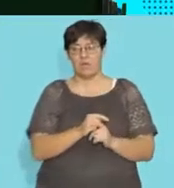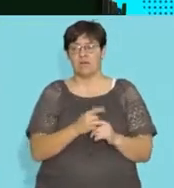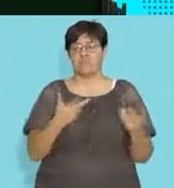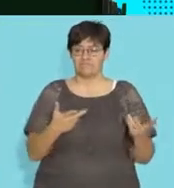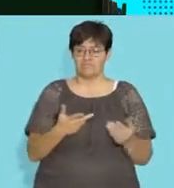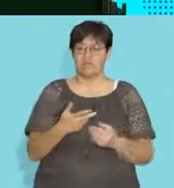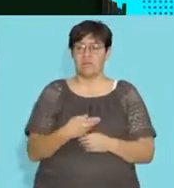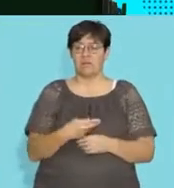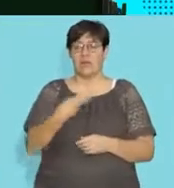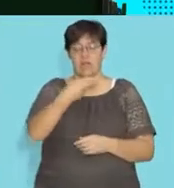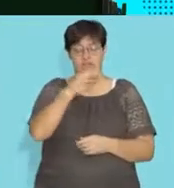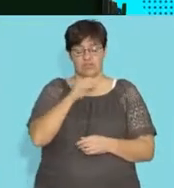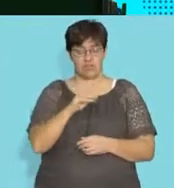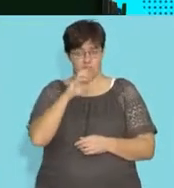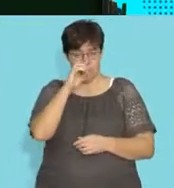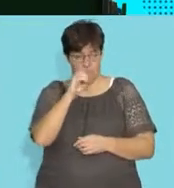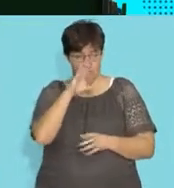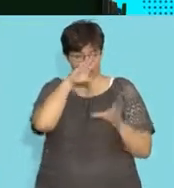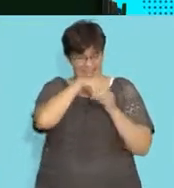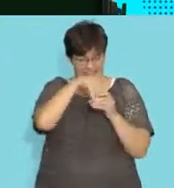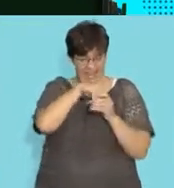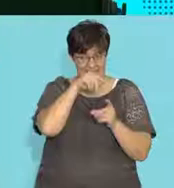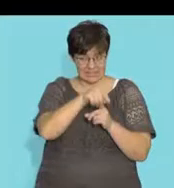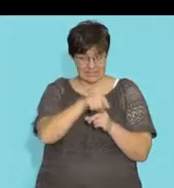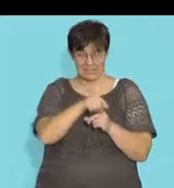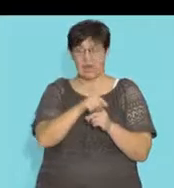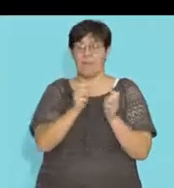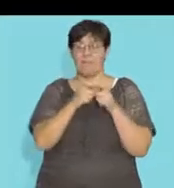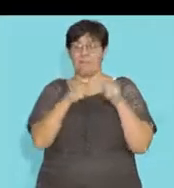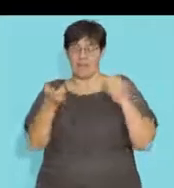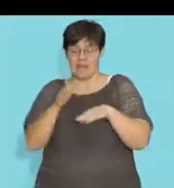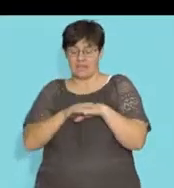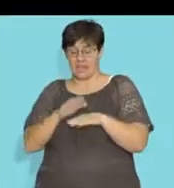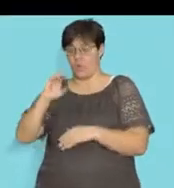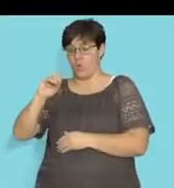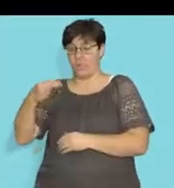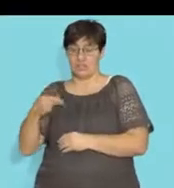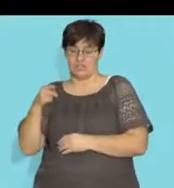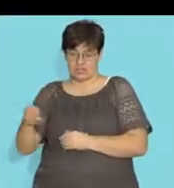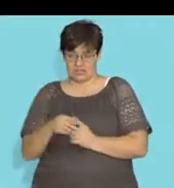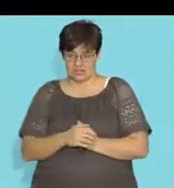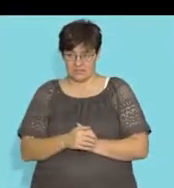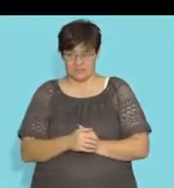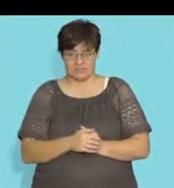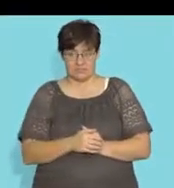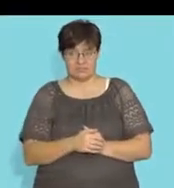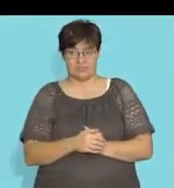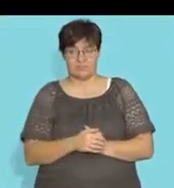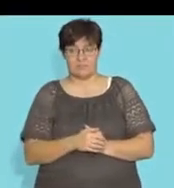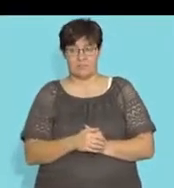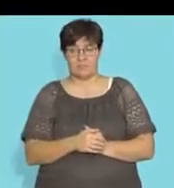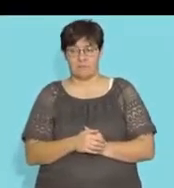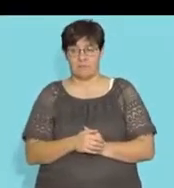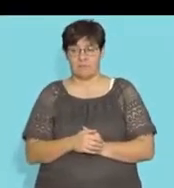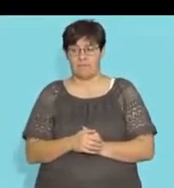the hydronium ions in the solution. So when you look at an acidic solution, the hydronium